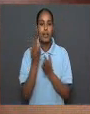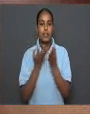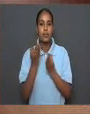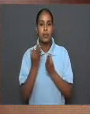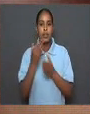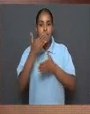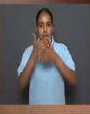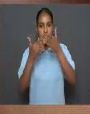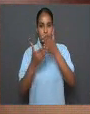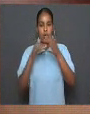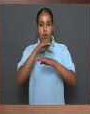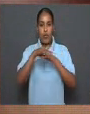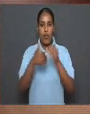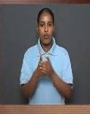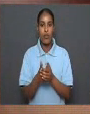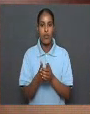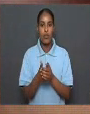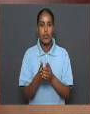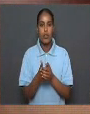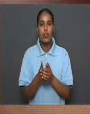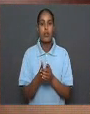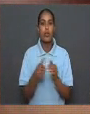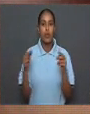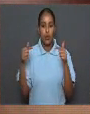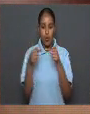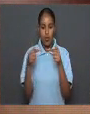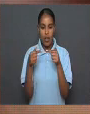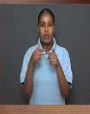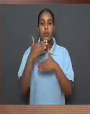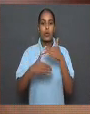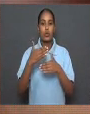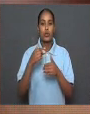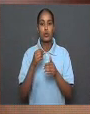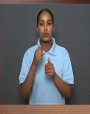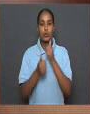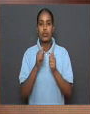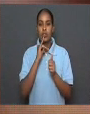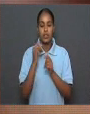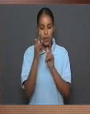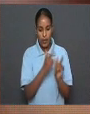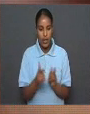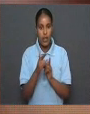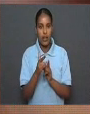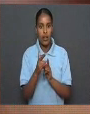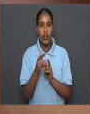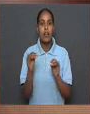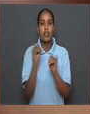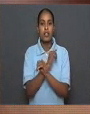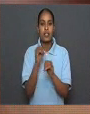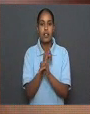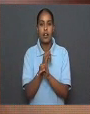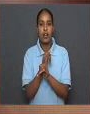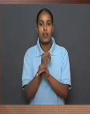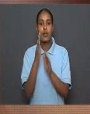explain the steps involved in the contact process, which is the method of